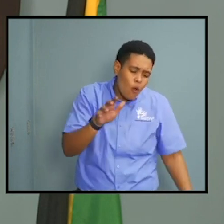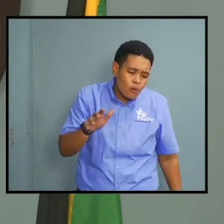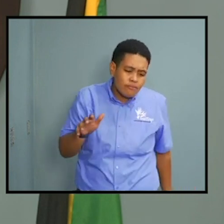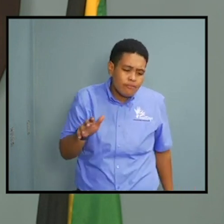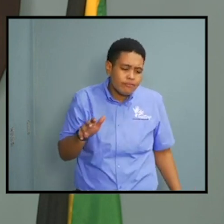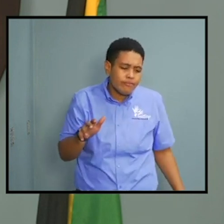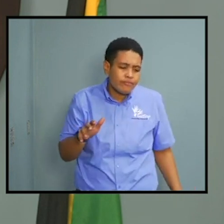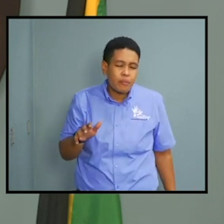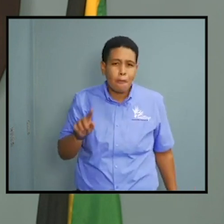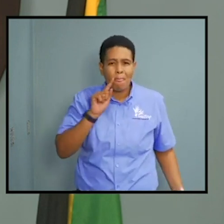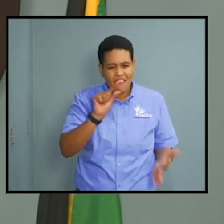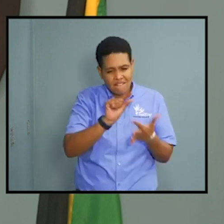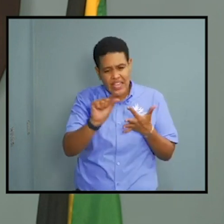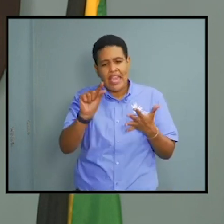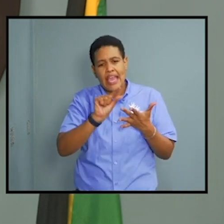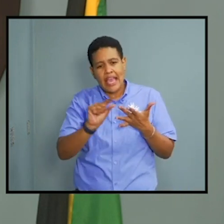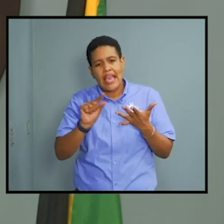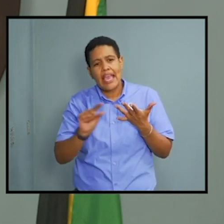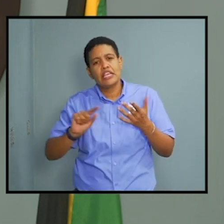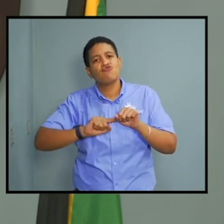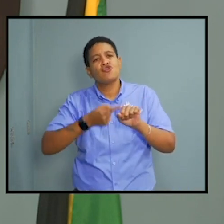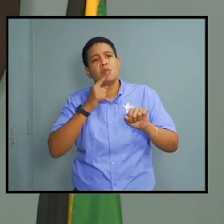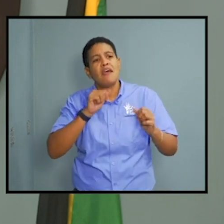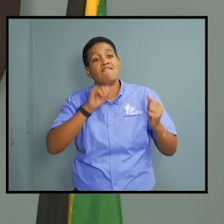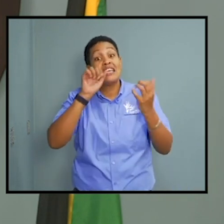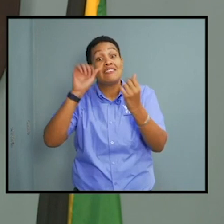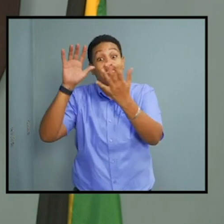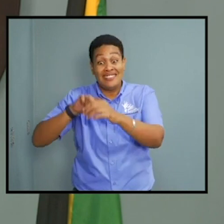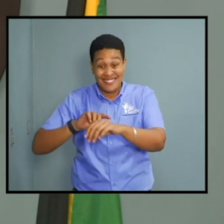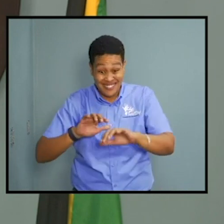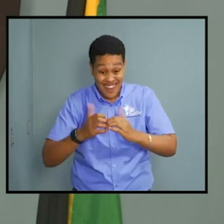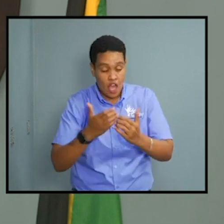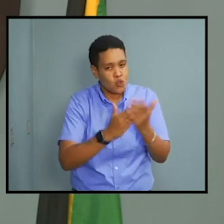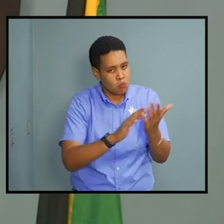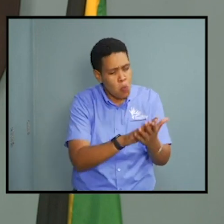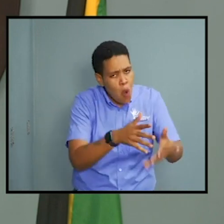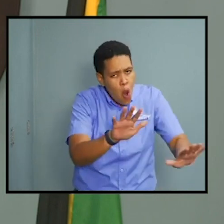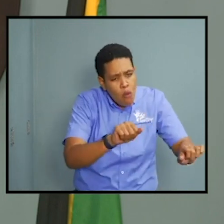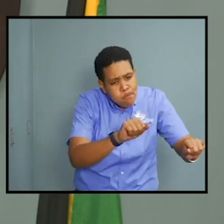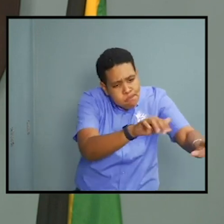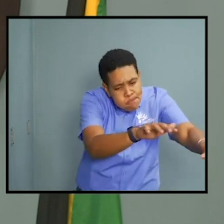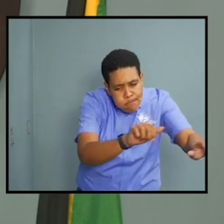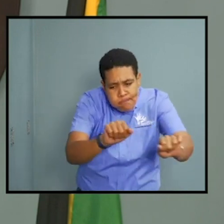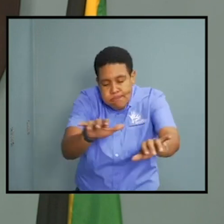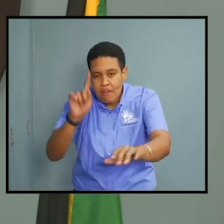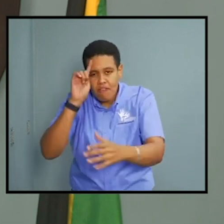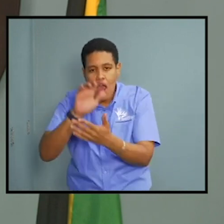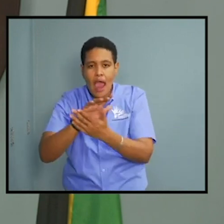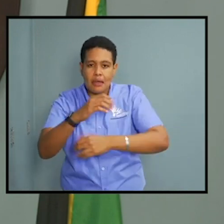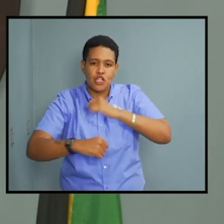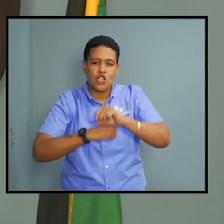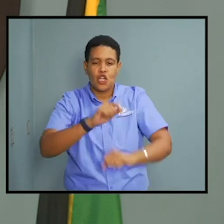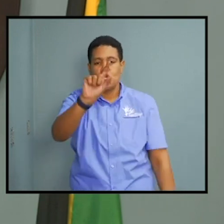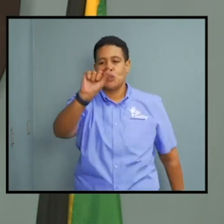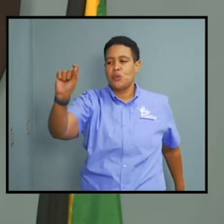for the phased resumption of face-to-face classes in some schools for the academic year